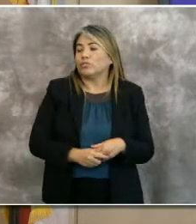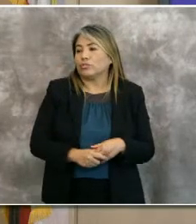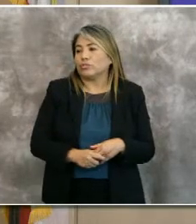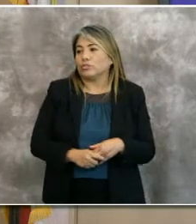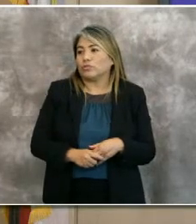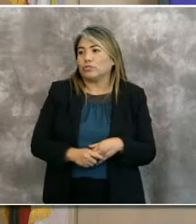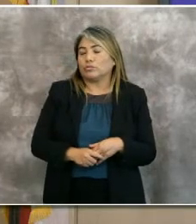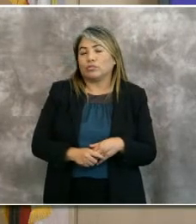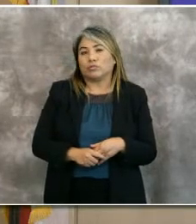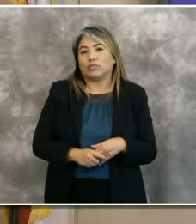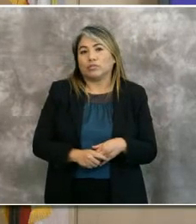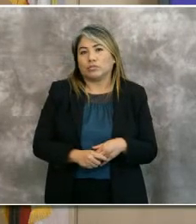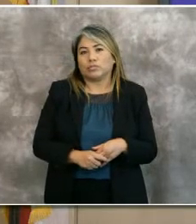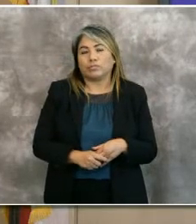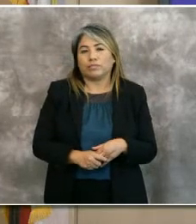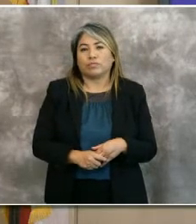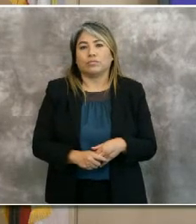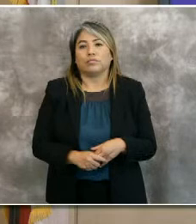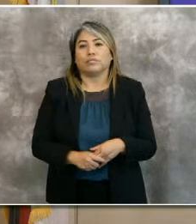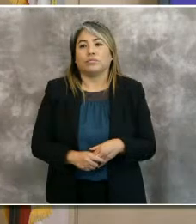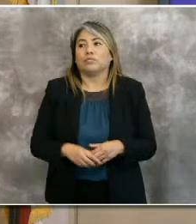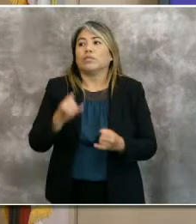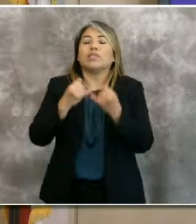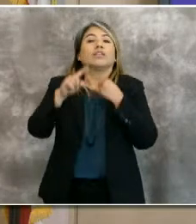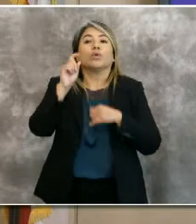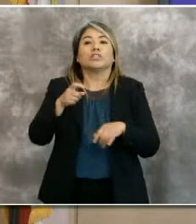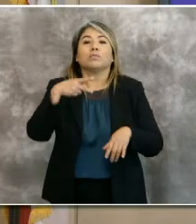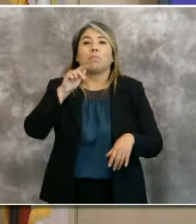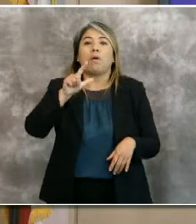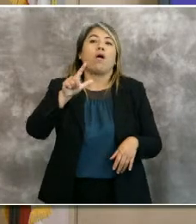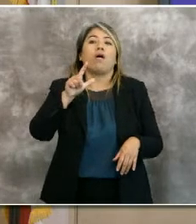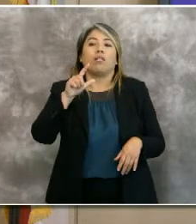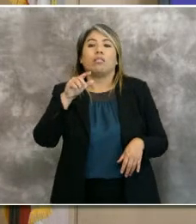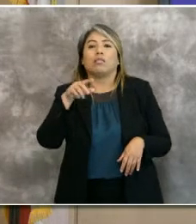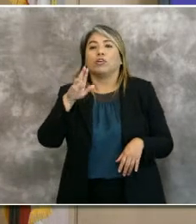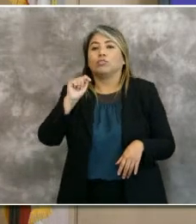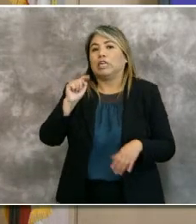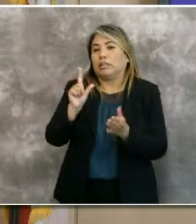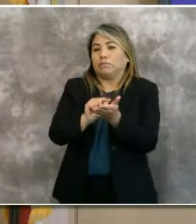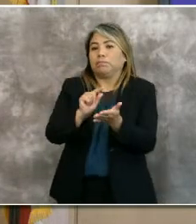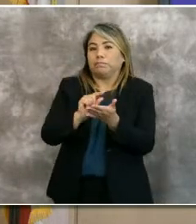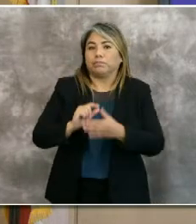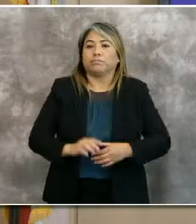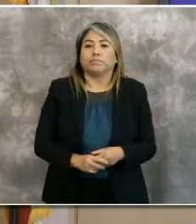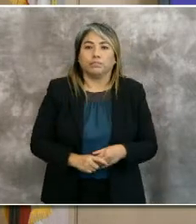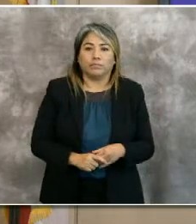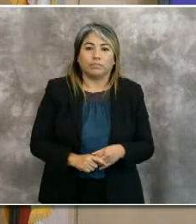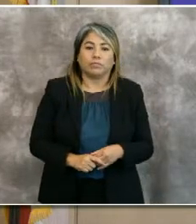This last question is Paul Sisson with the Union Tribune.